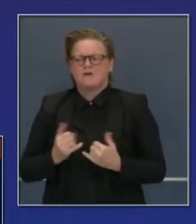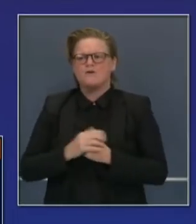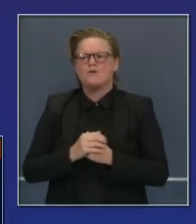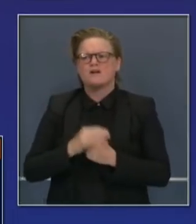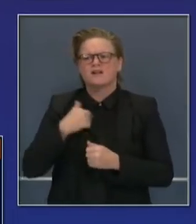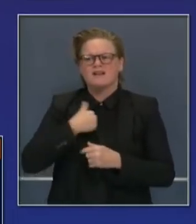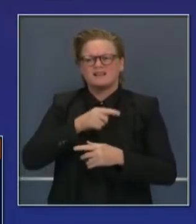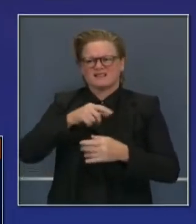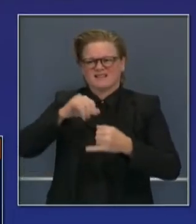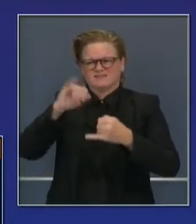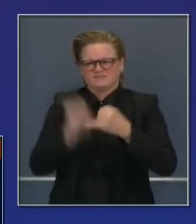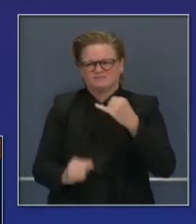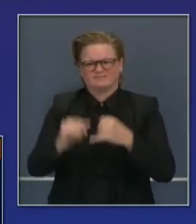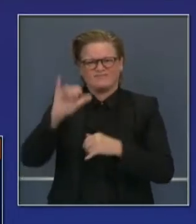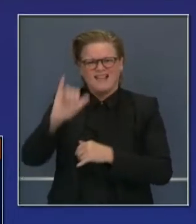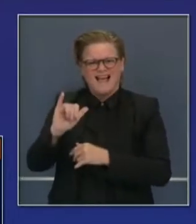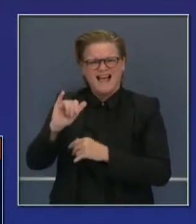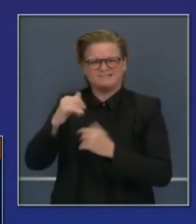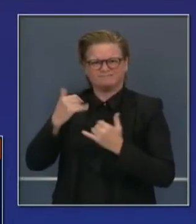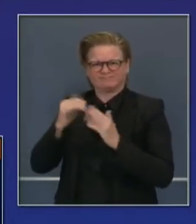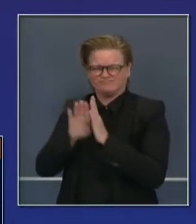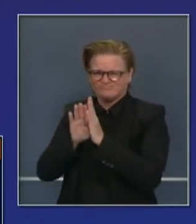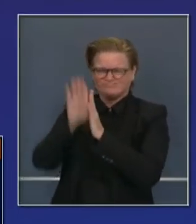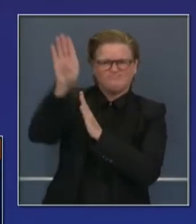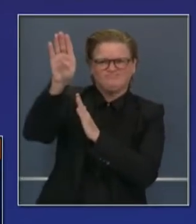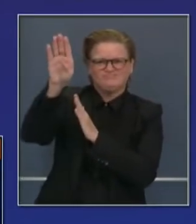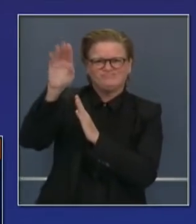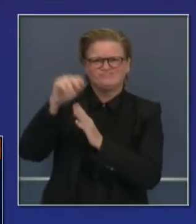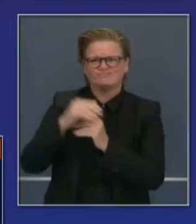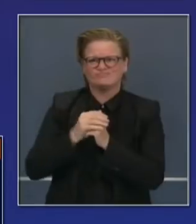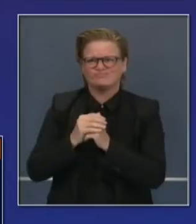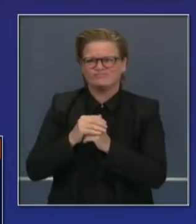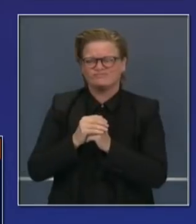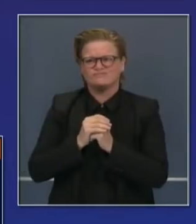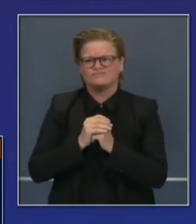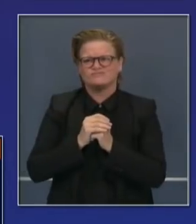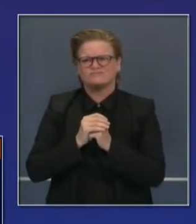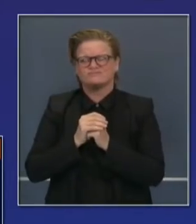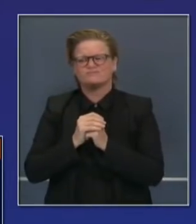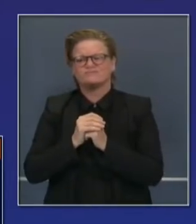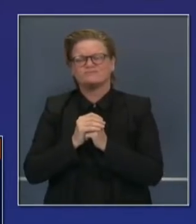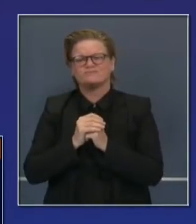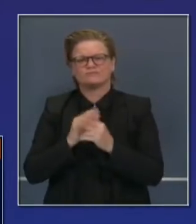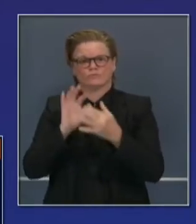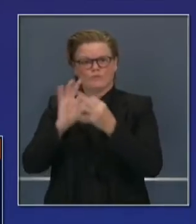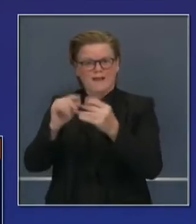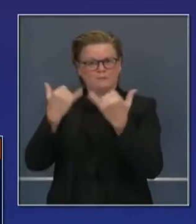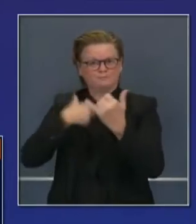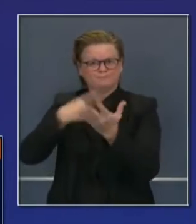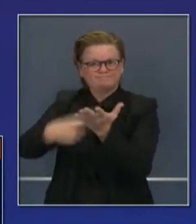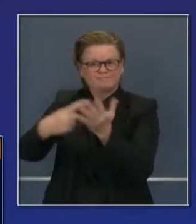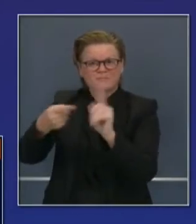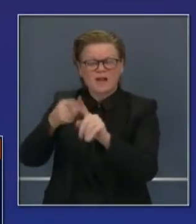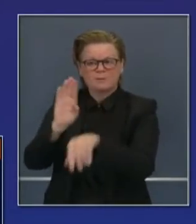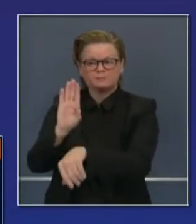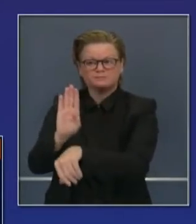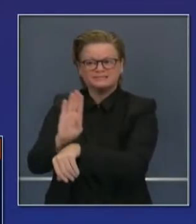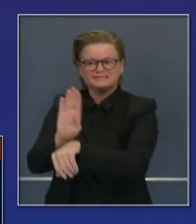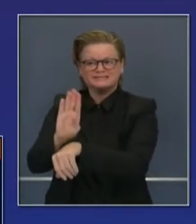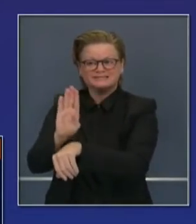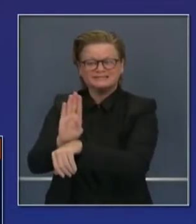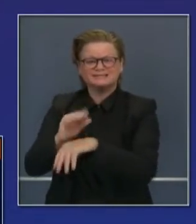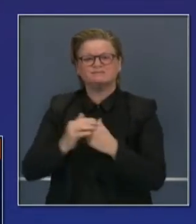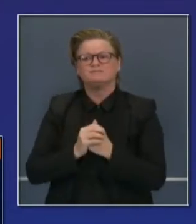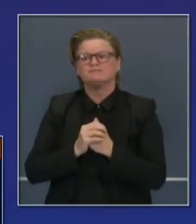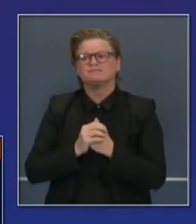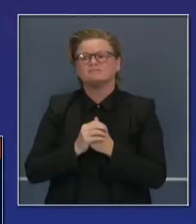final surge. As it relates to businesses, I reminded many of you on Monday that this